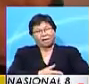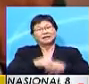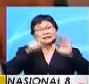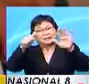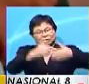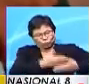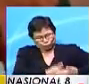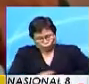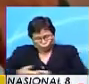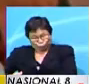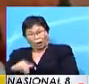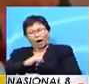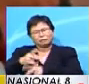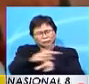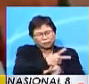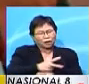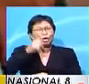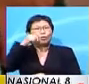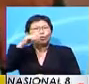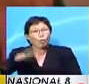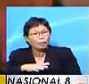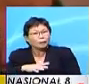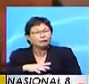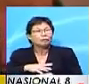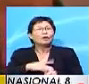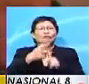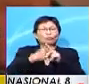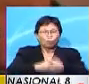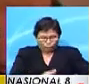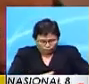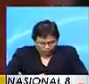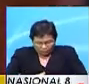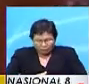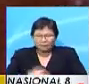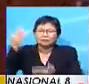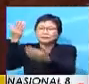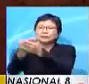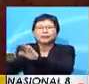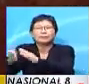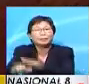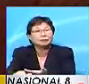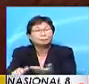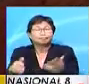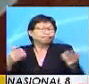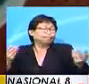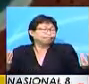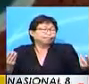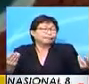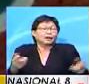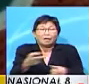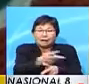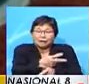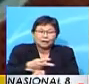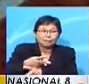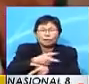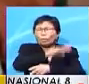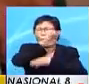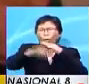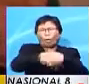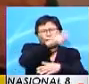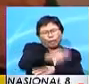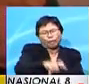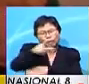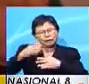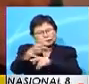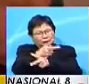grandchildren. I take care of women from womb to tomb and in general keeping all the mankind in